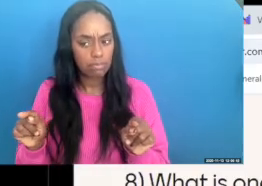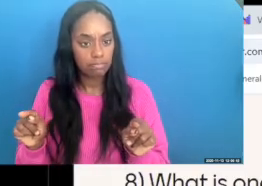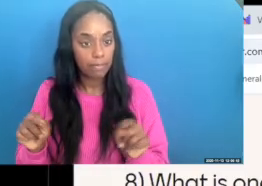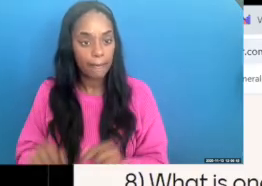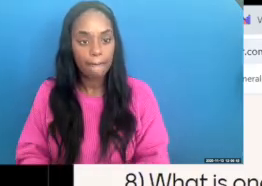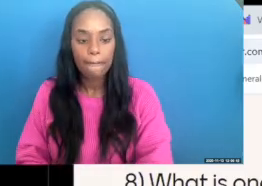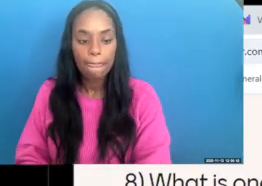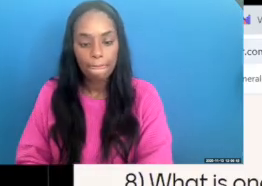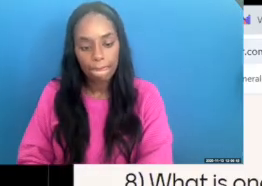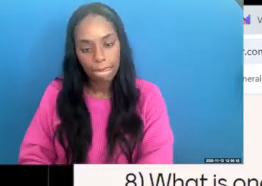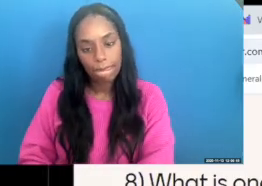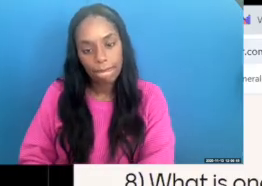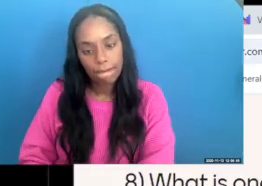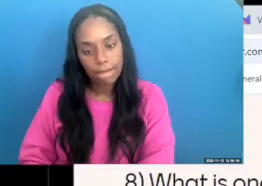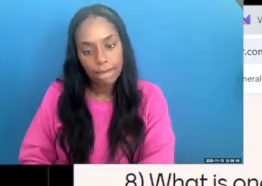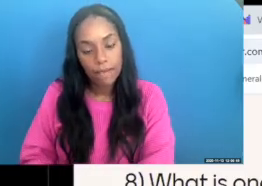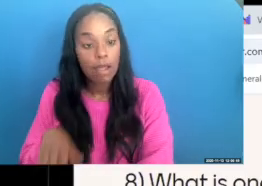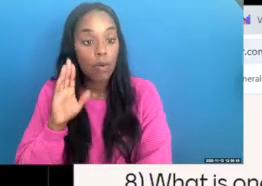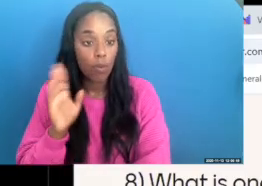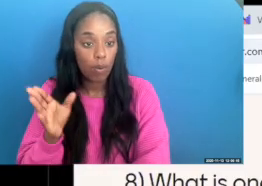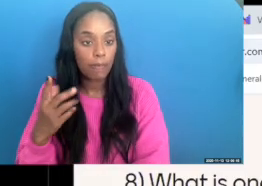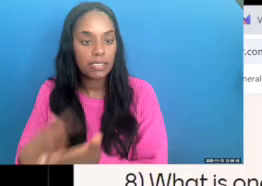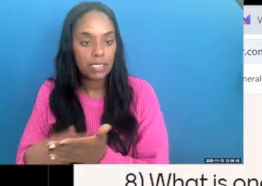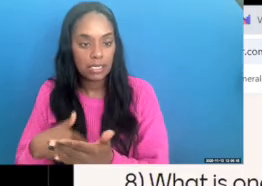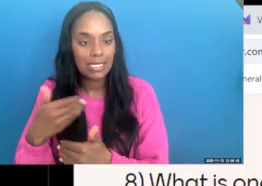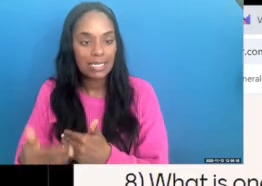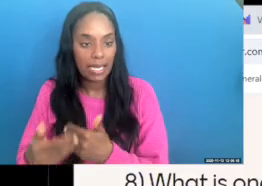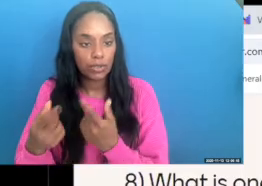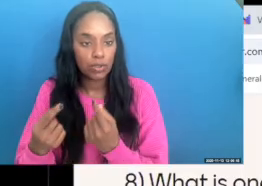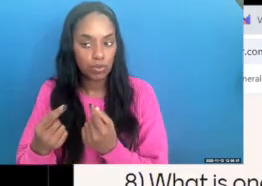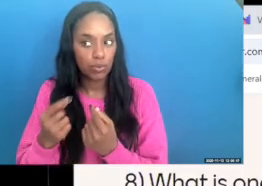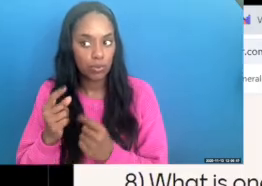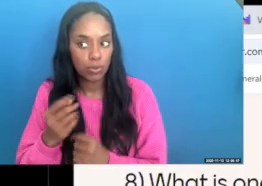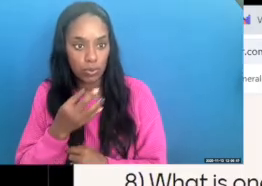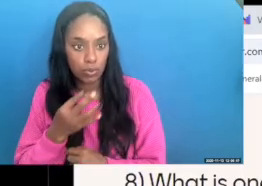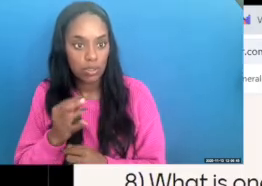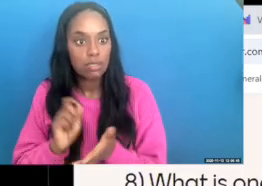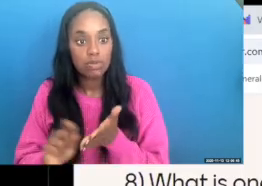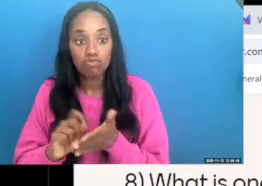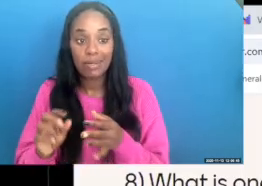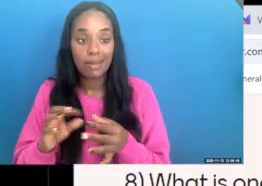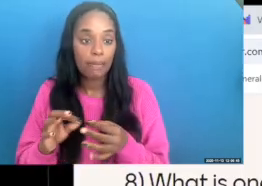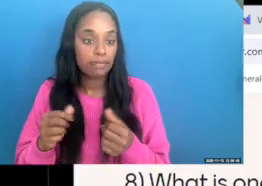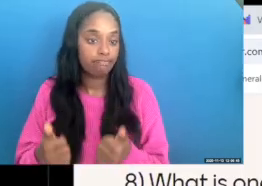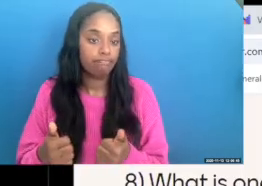we saw on slide 26 and CARB's budget request?